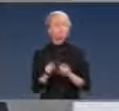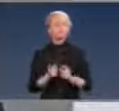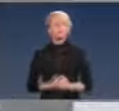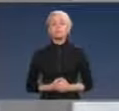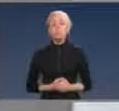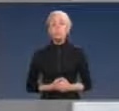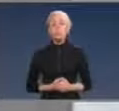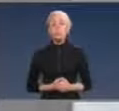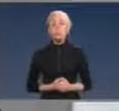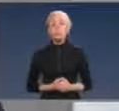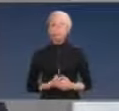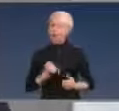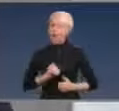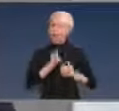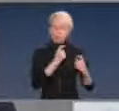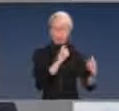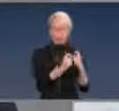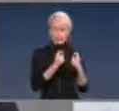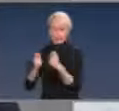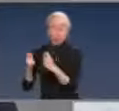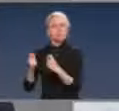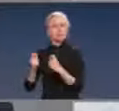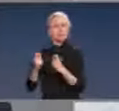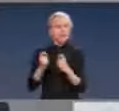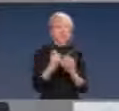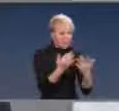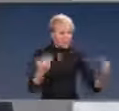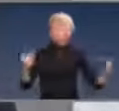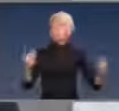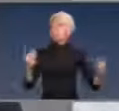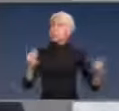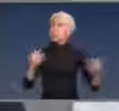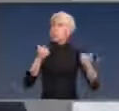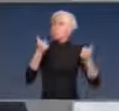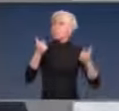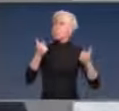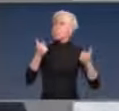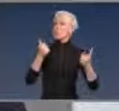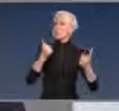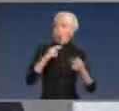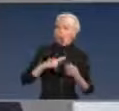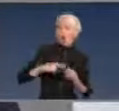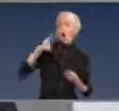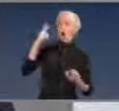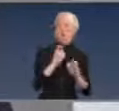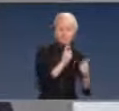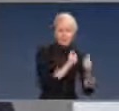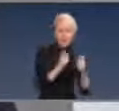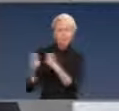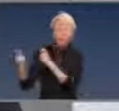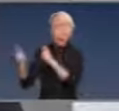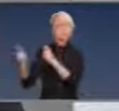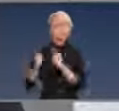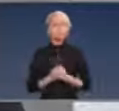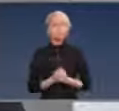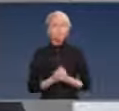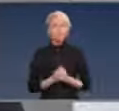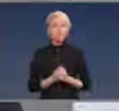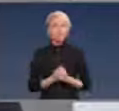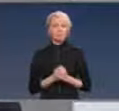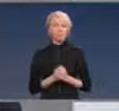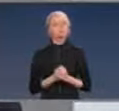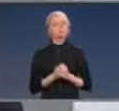in terms of reagent and the kit that is required to do all these things. But given the scale of testing that is taking place, particularly in New